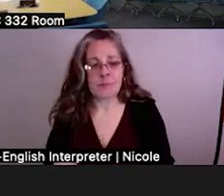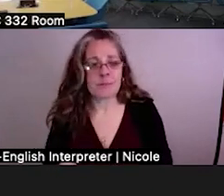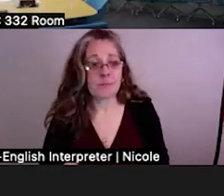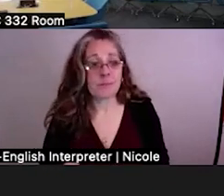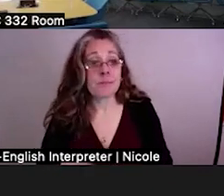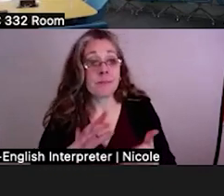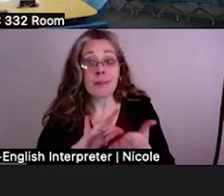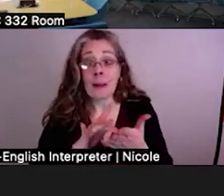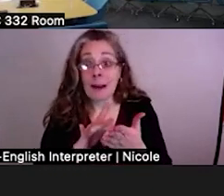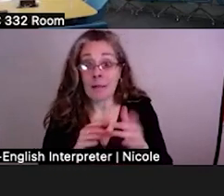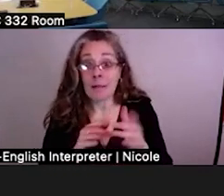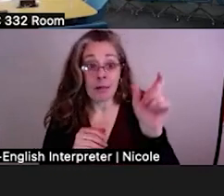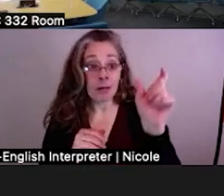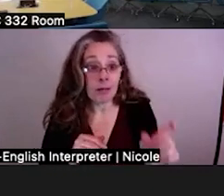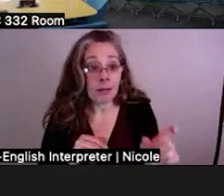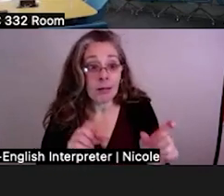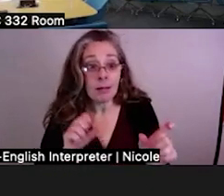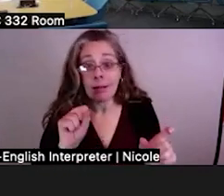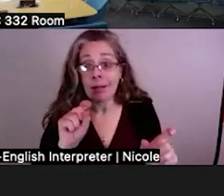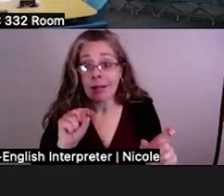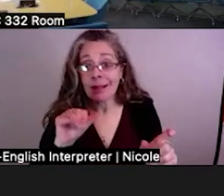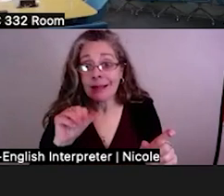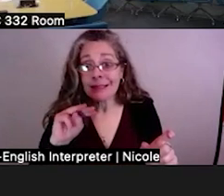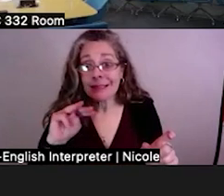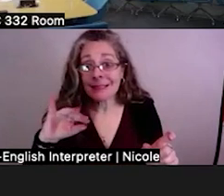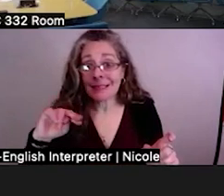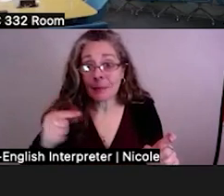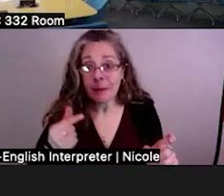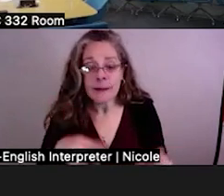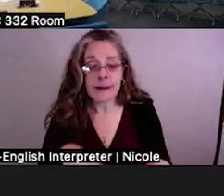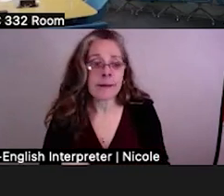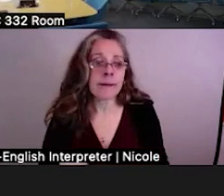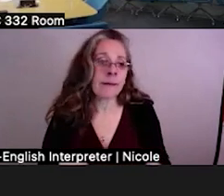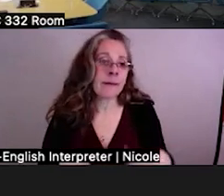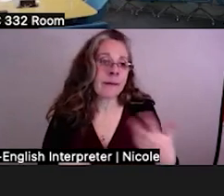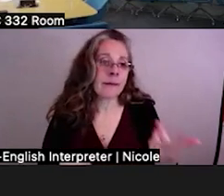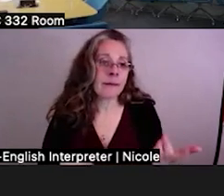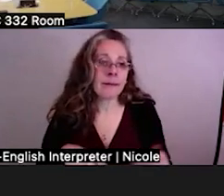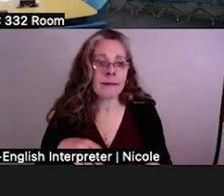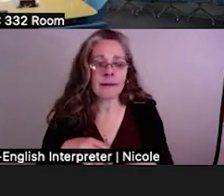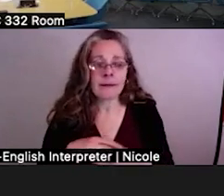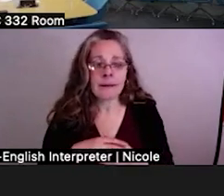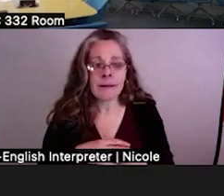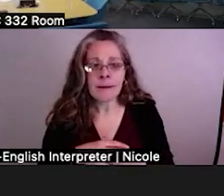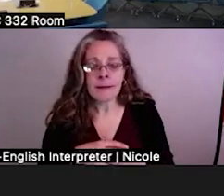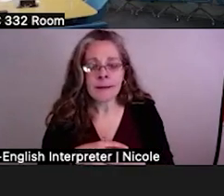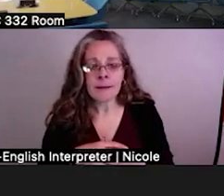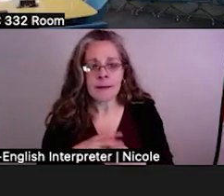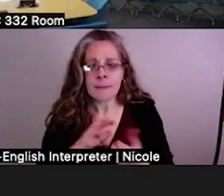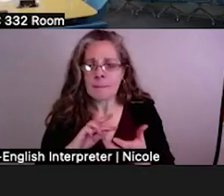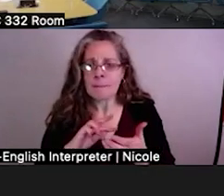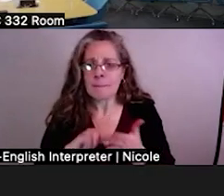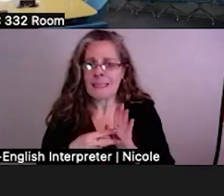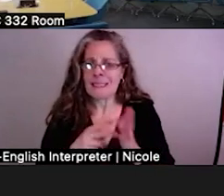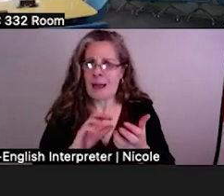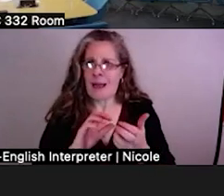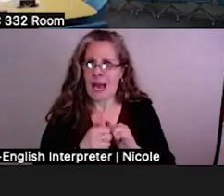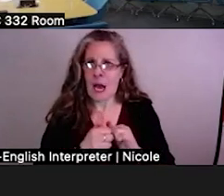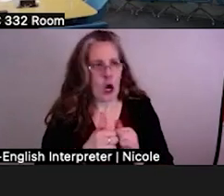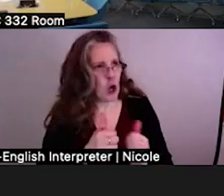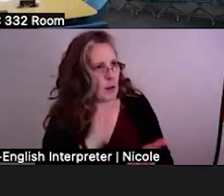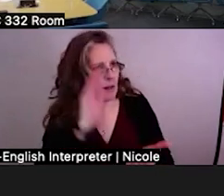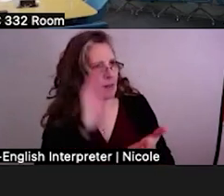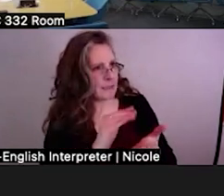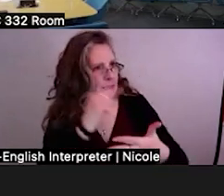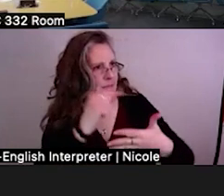look at stimming, it's often called stereotypy and looking at how can we minimize these behaviors that